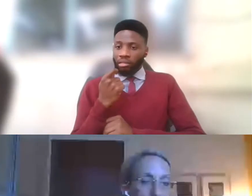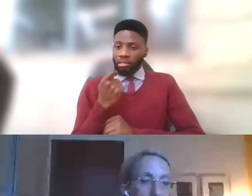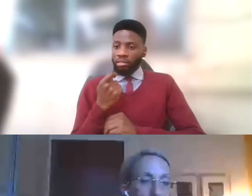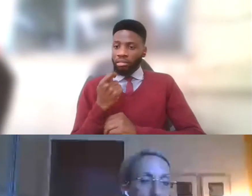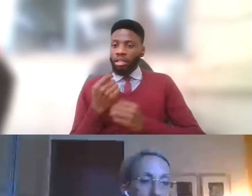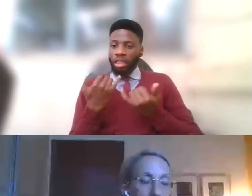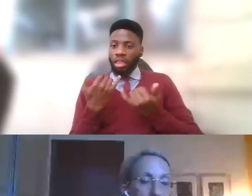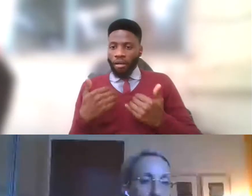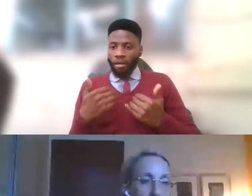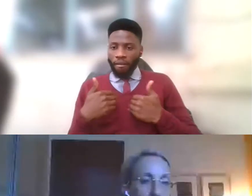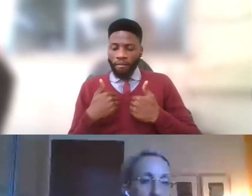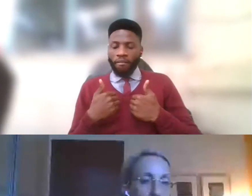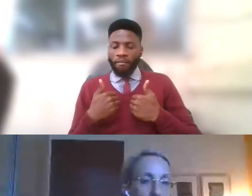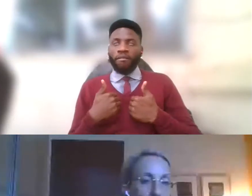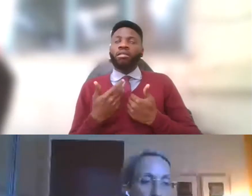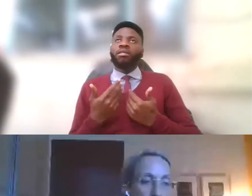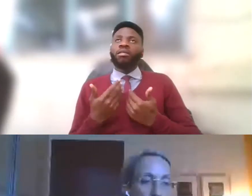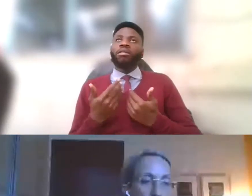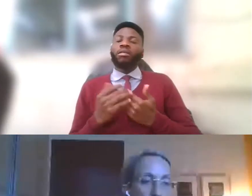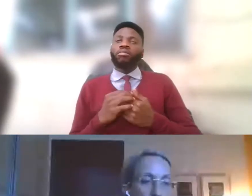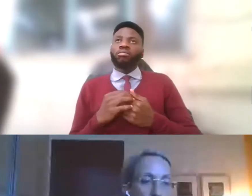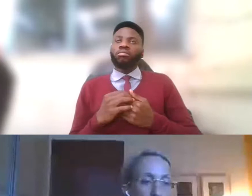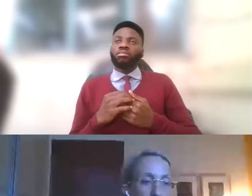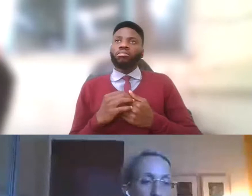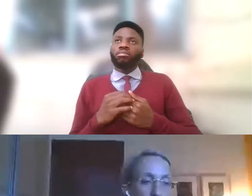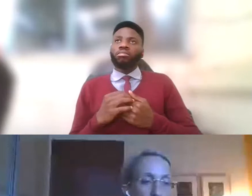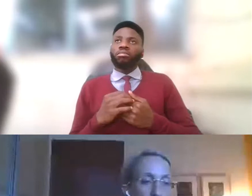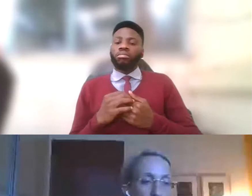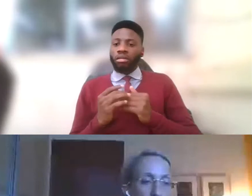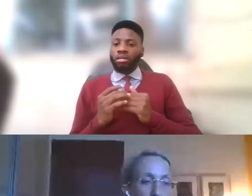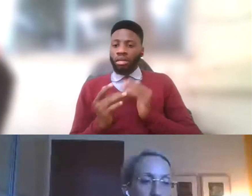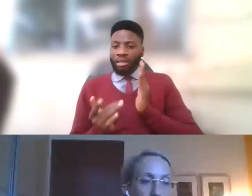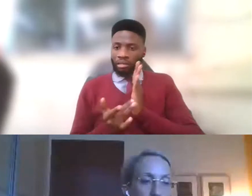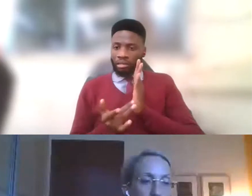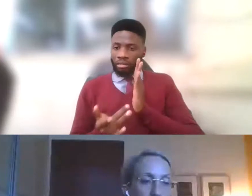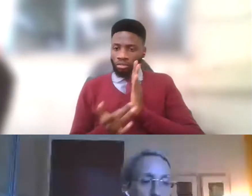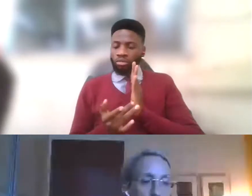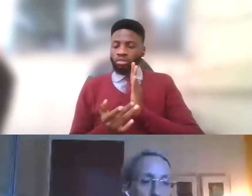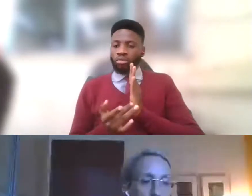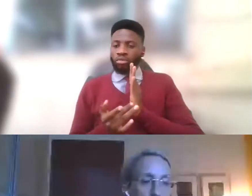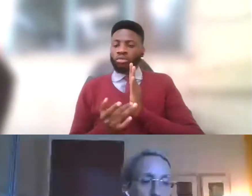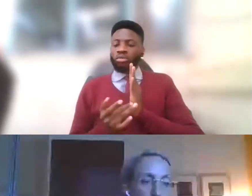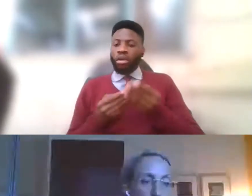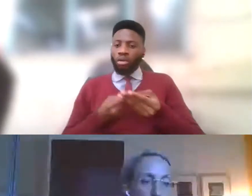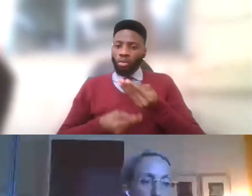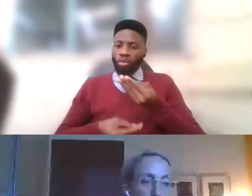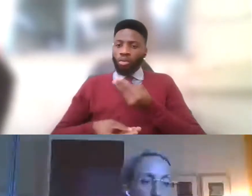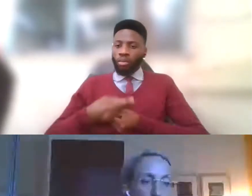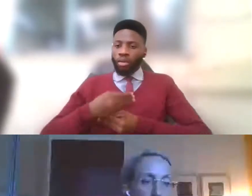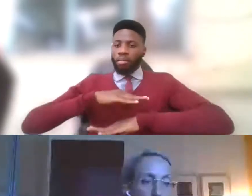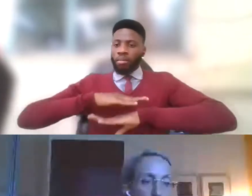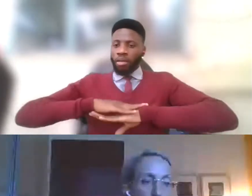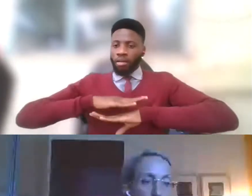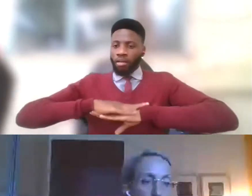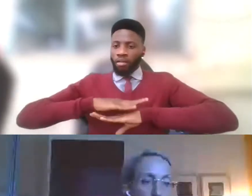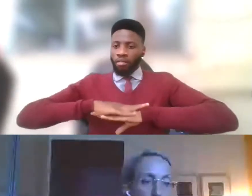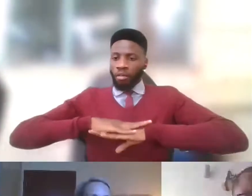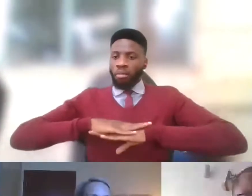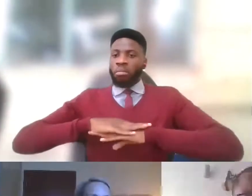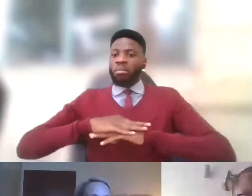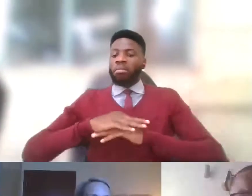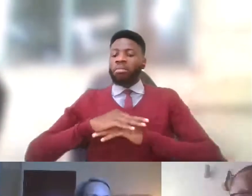Right. Thank you. And good morning and good afternoon, everyone. It's a pleasure to be with